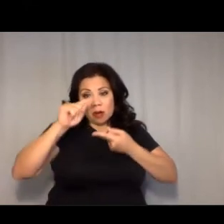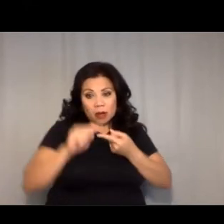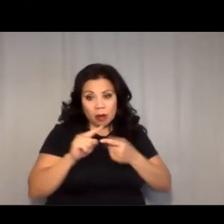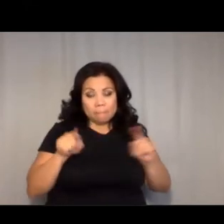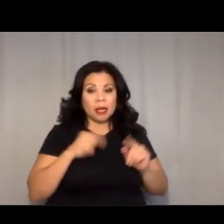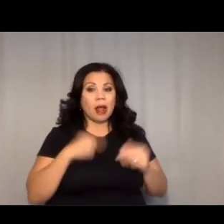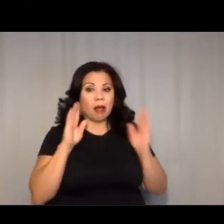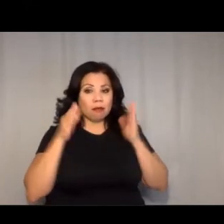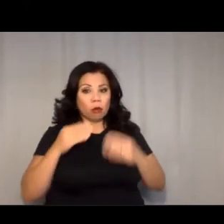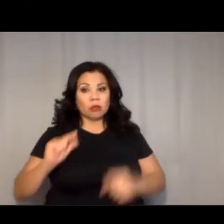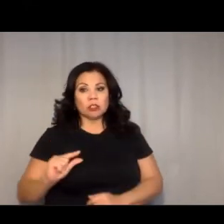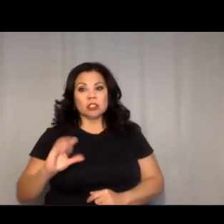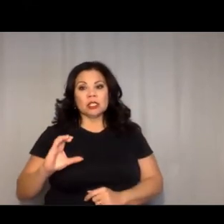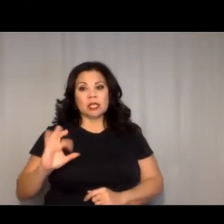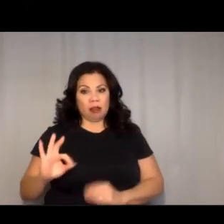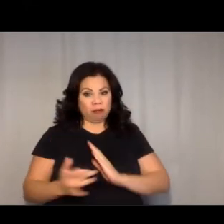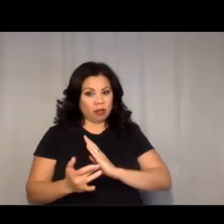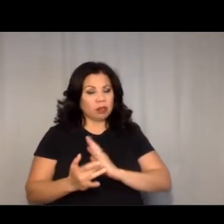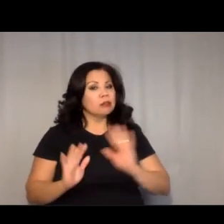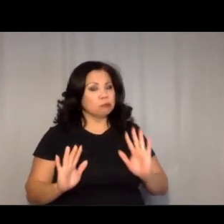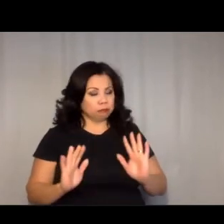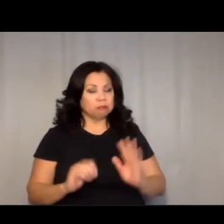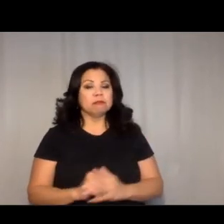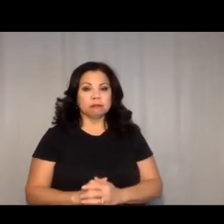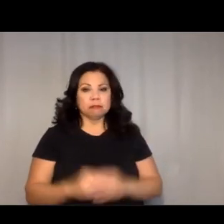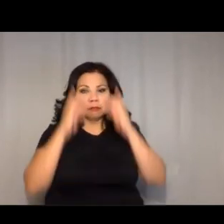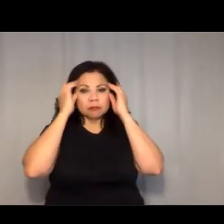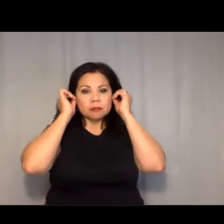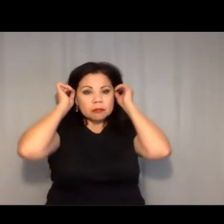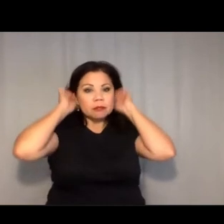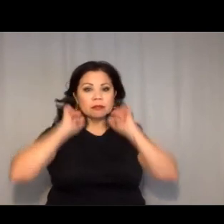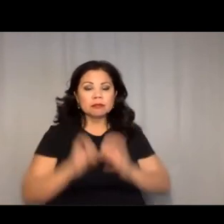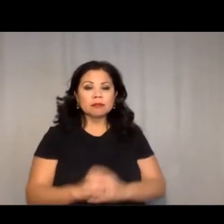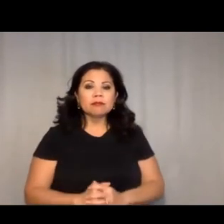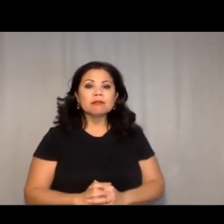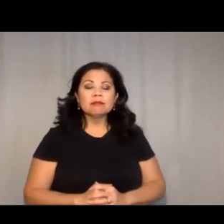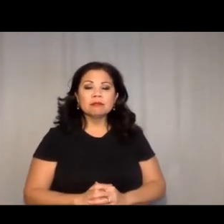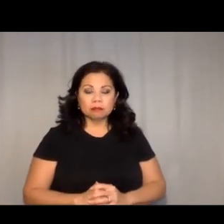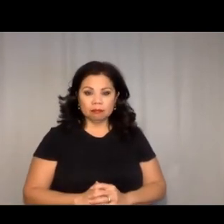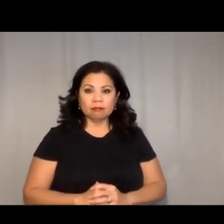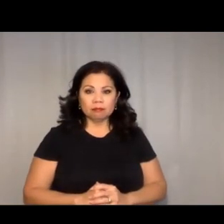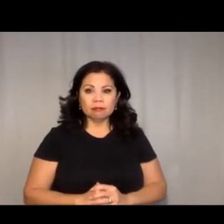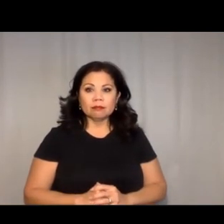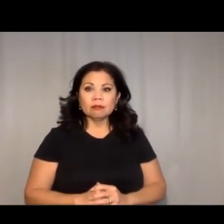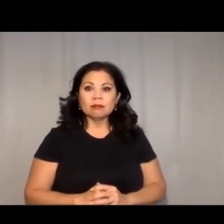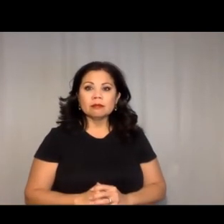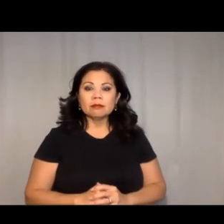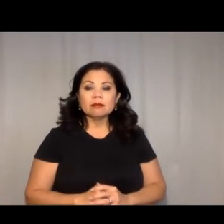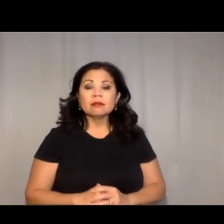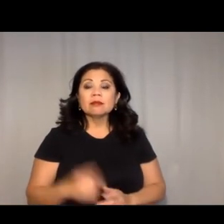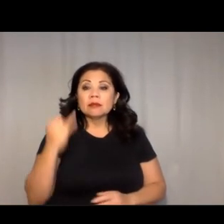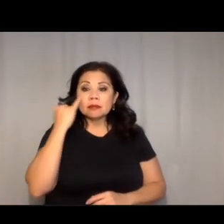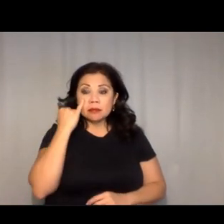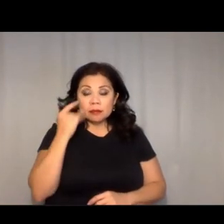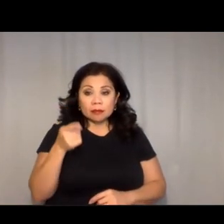on using the common factors. All right. Like I just did right here. If you're